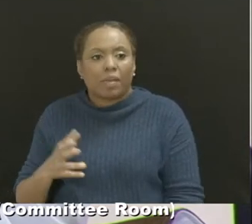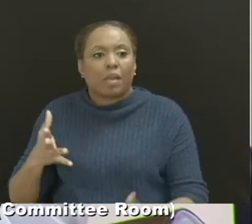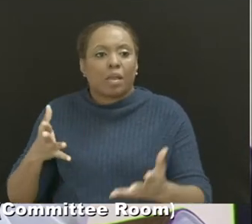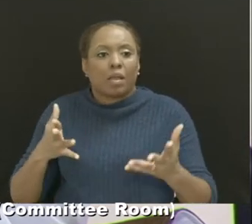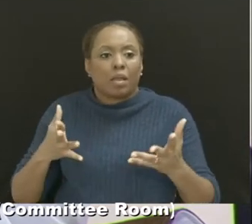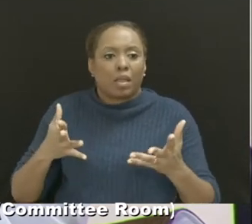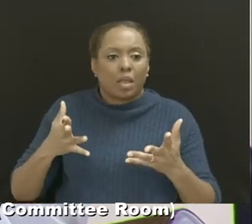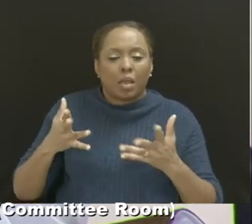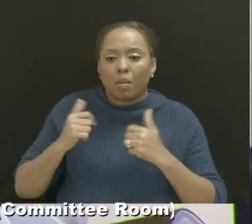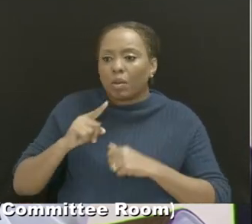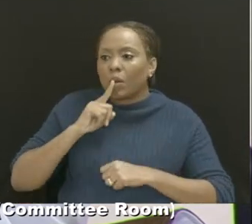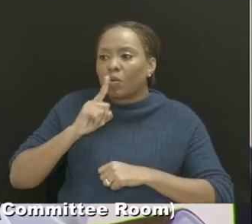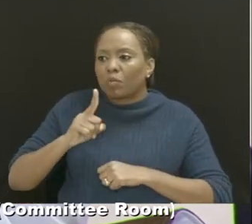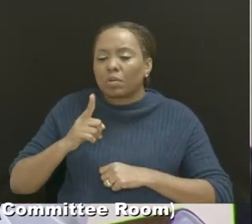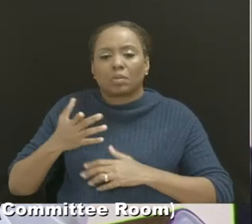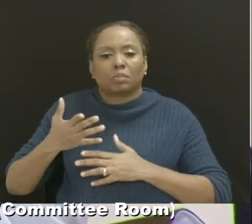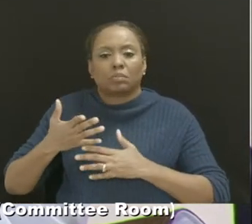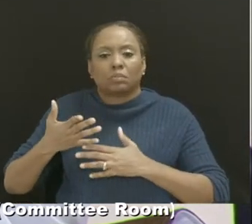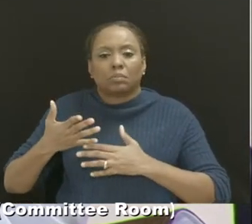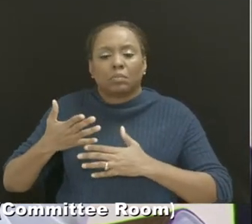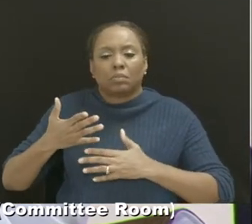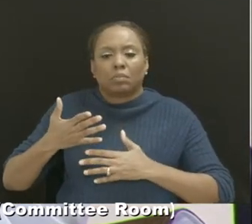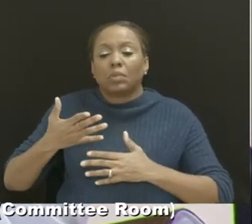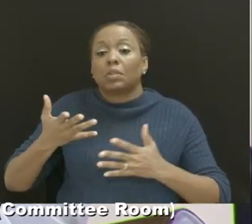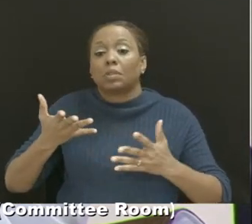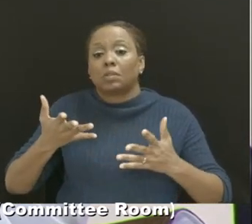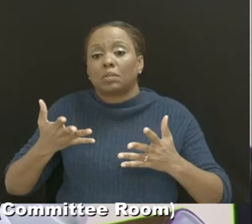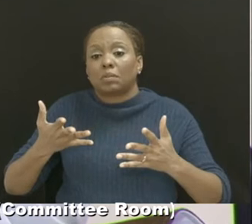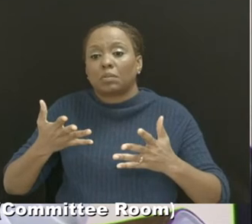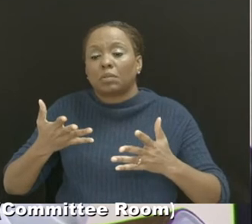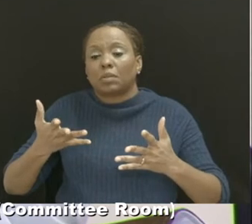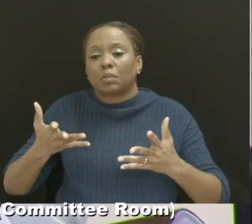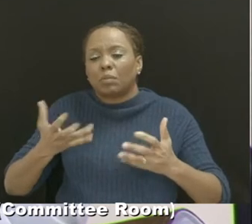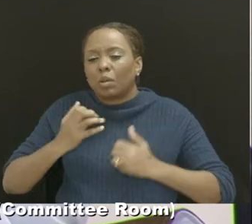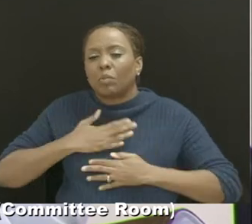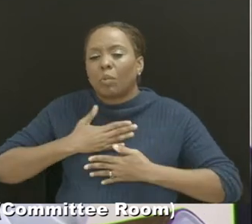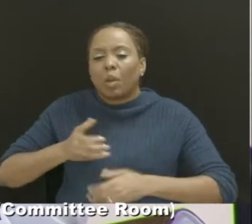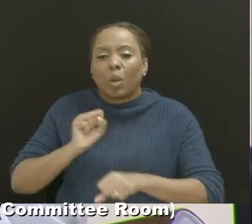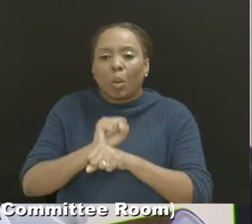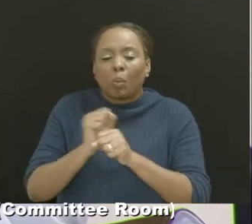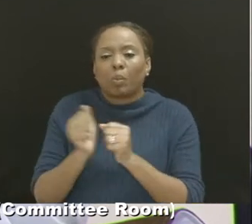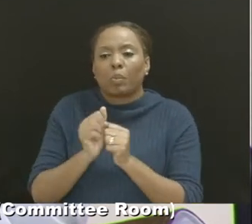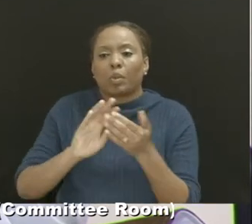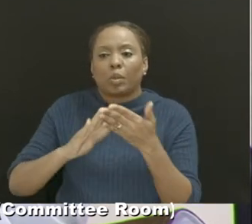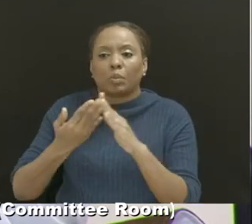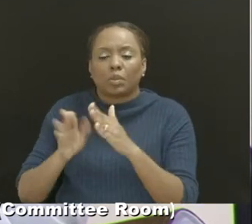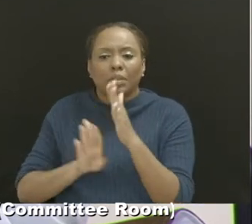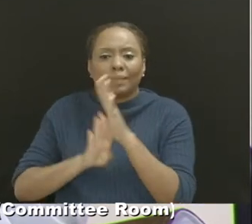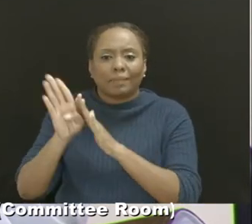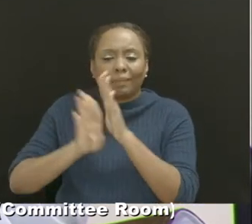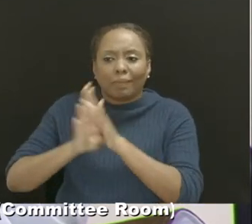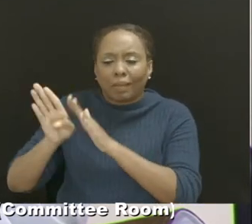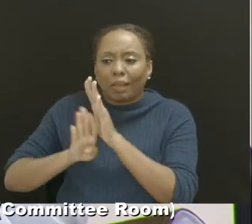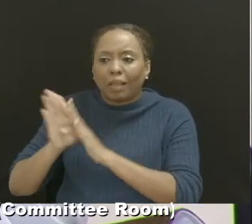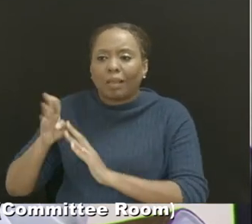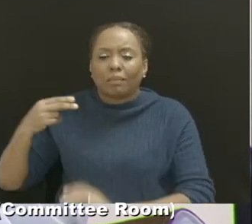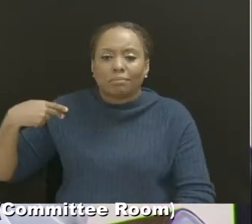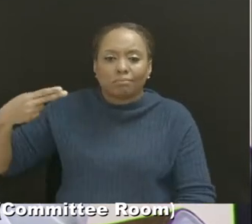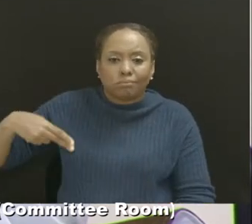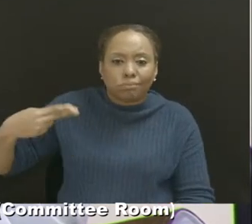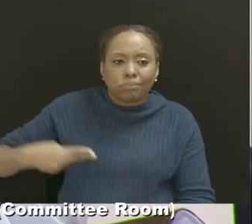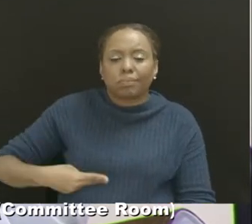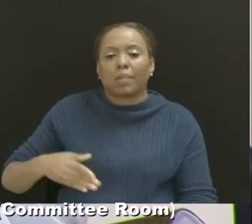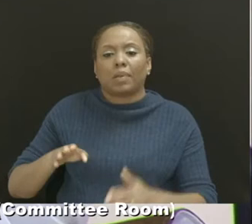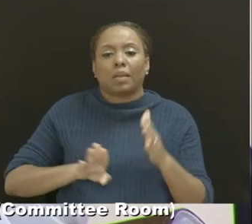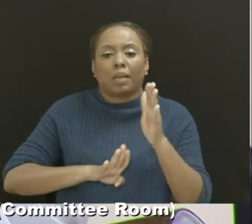done before. They have indicated a willingness to work with the community. They have indicated a willingness to develop with the youth in the heart of